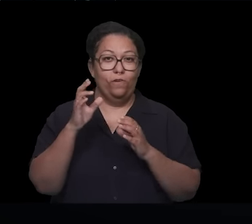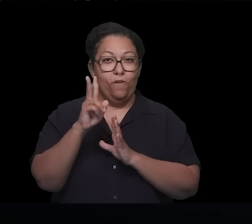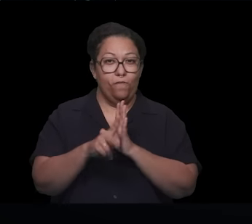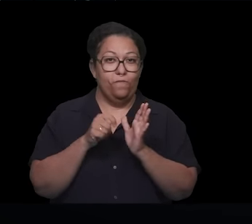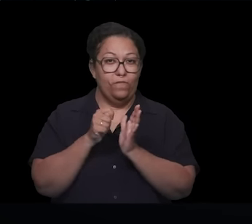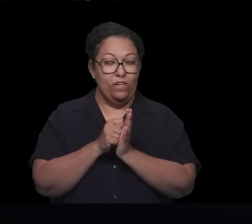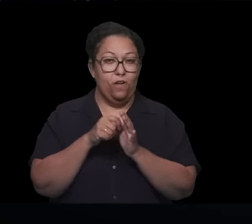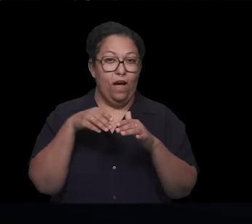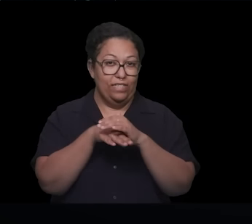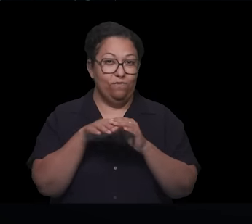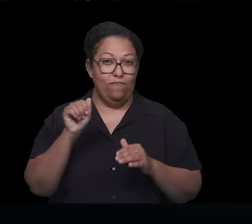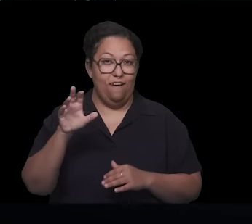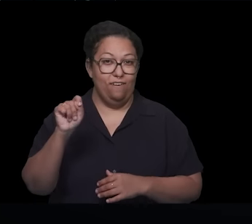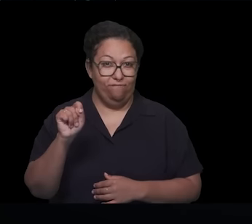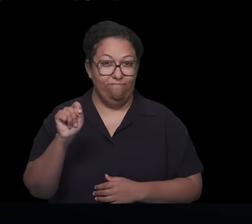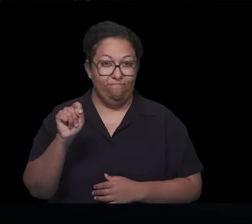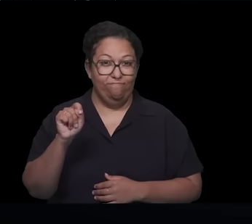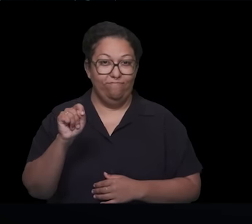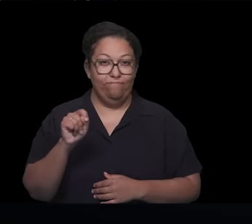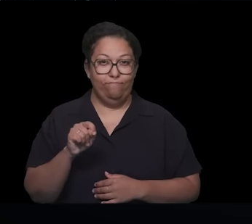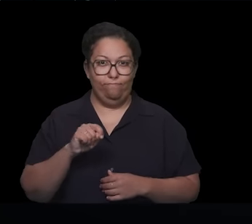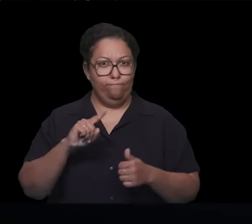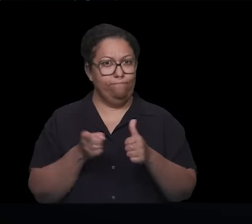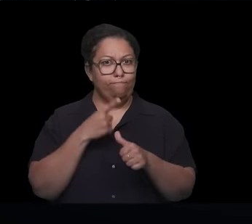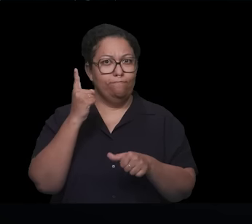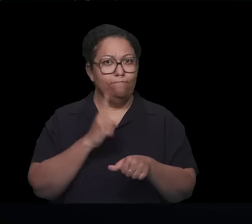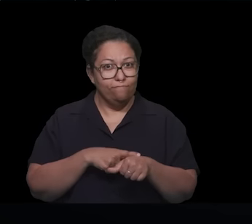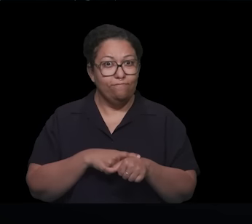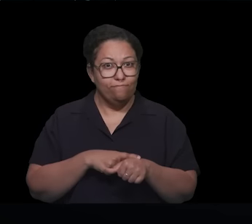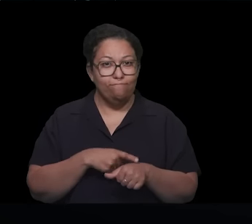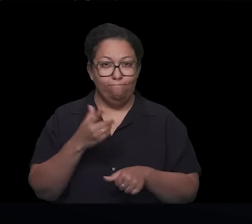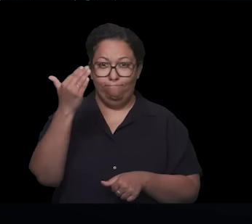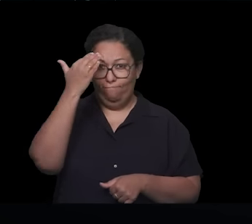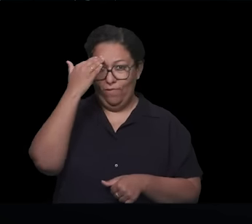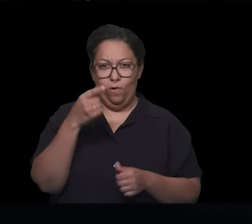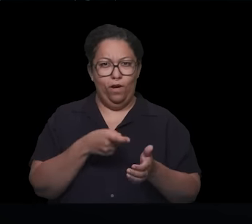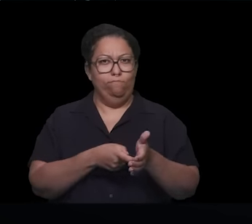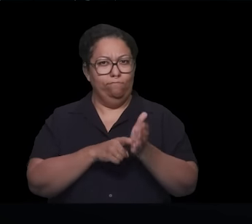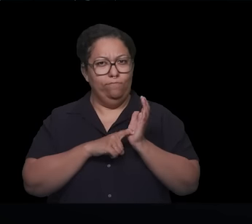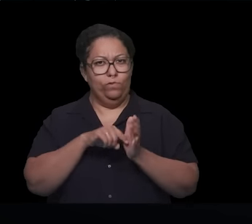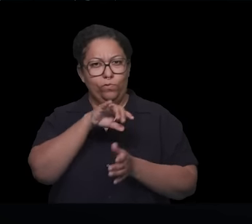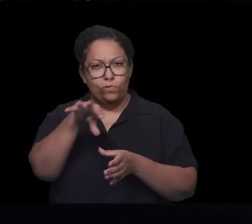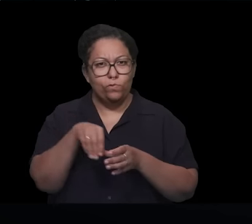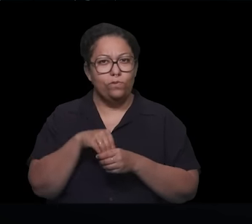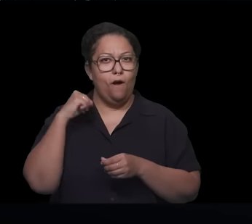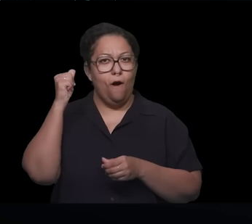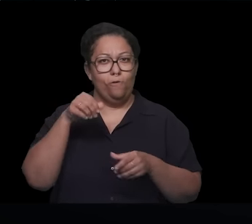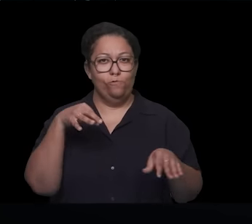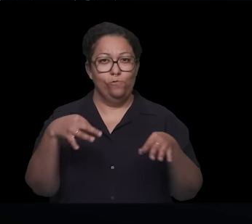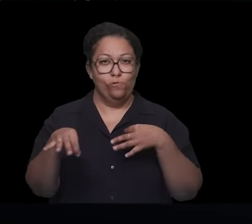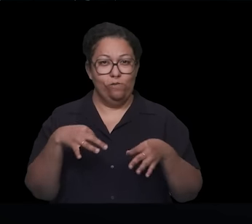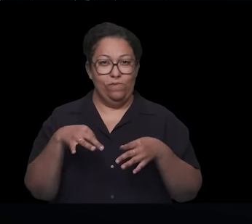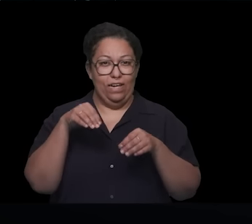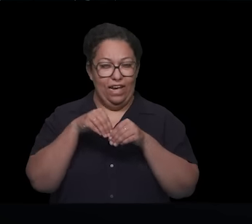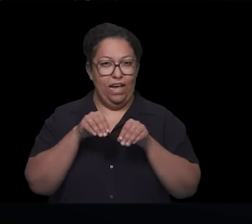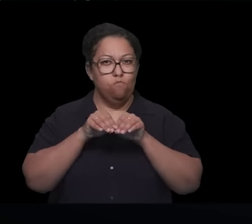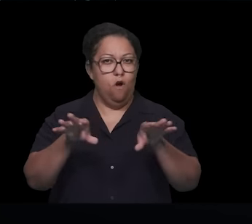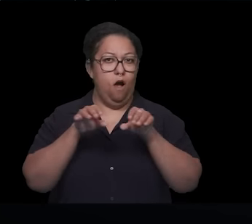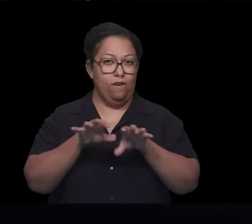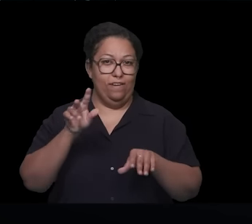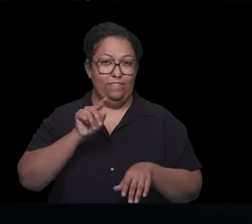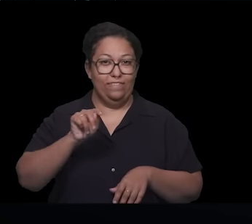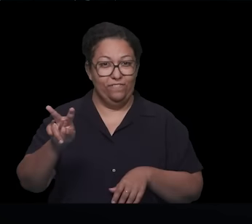Communications and Video Accessibility Act. And for the first time, you know, it mandated the inclusion of audio